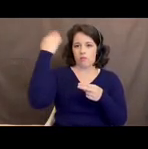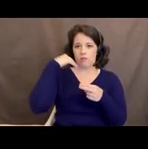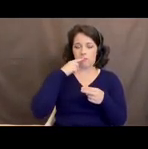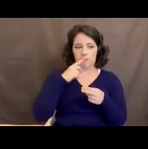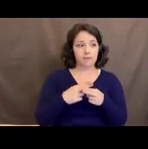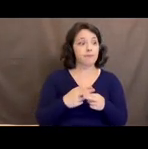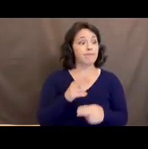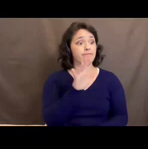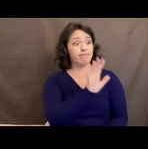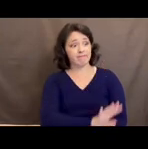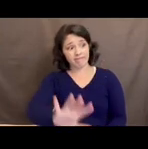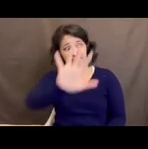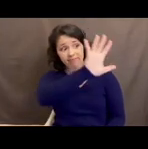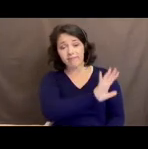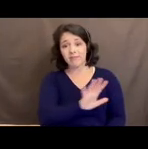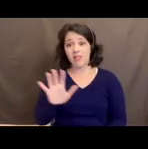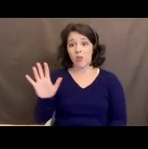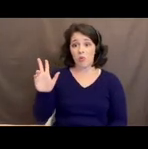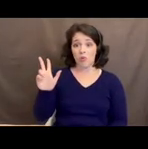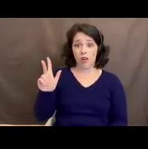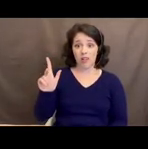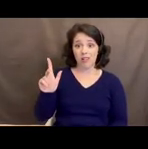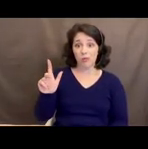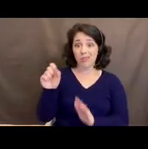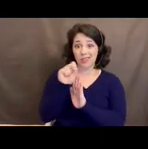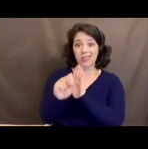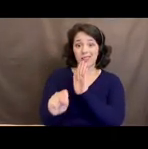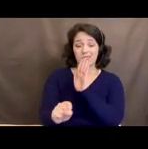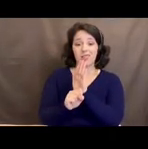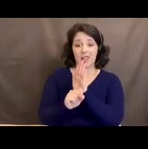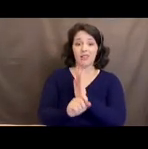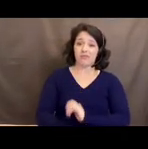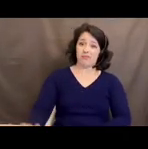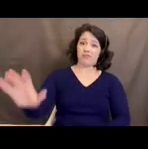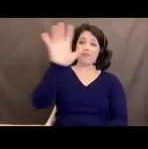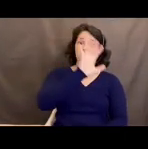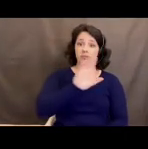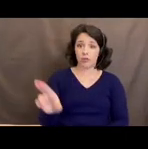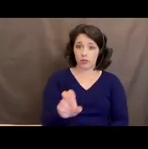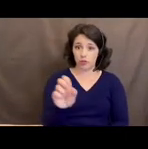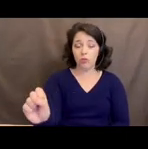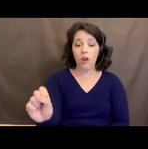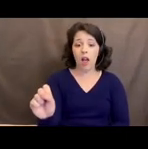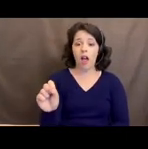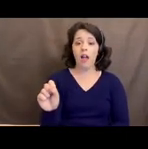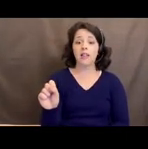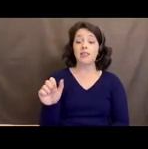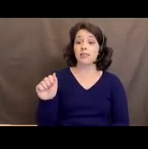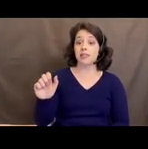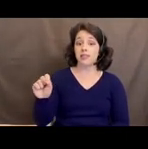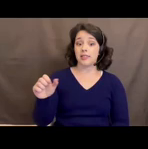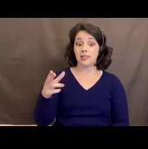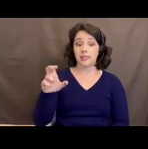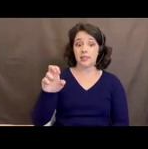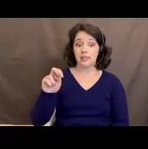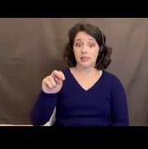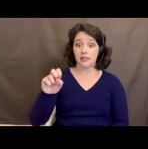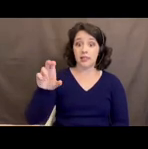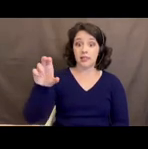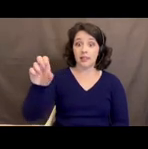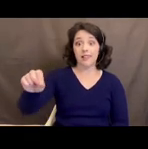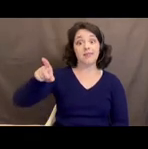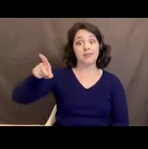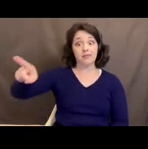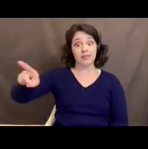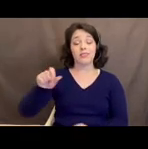states across the country that Ascensus is the program manager for. And you can see we have some wonderful partners here, and it's a privilege to work with